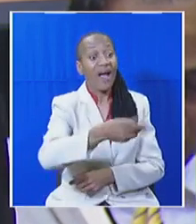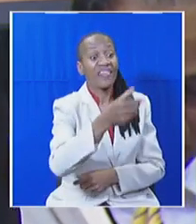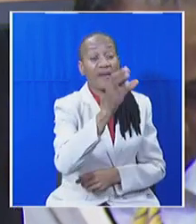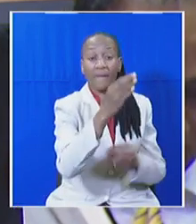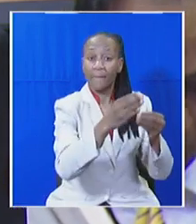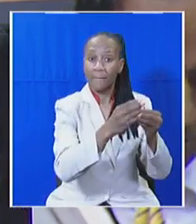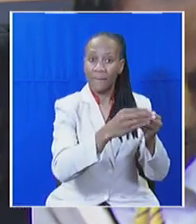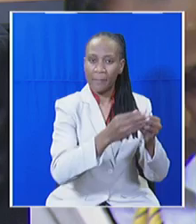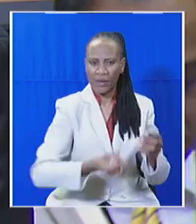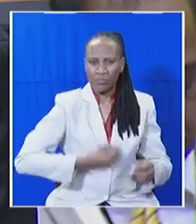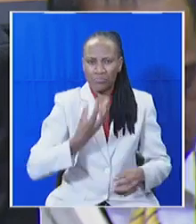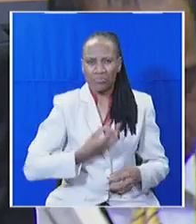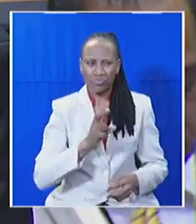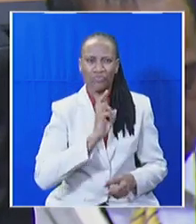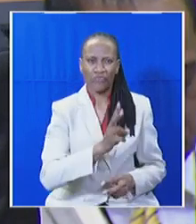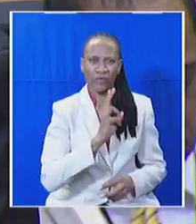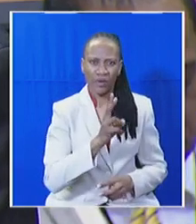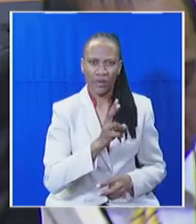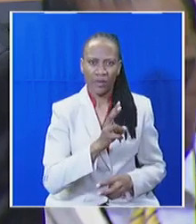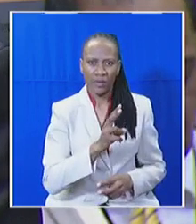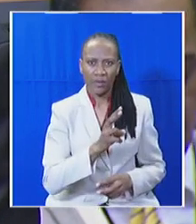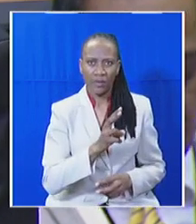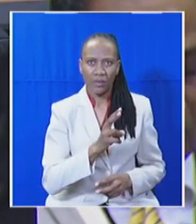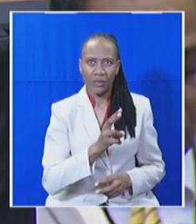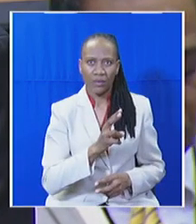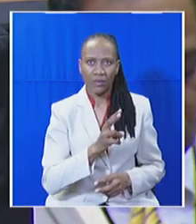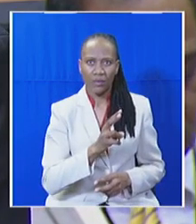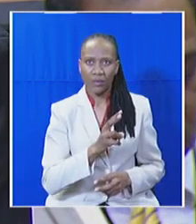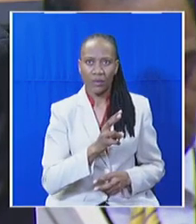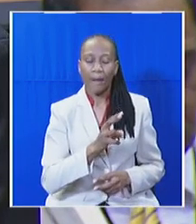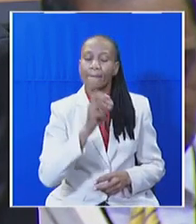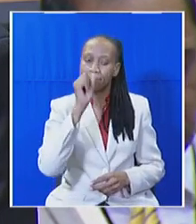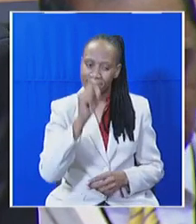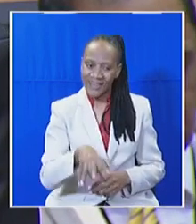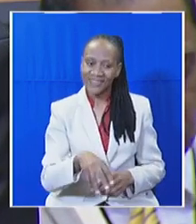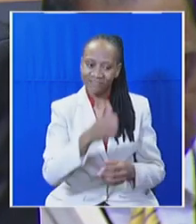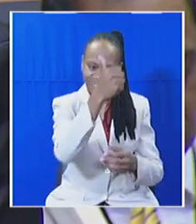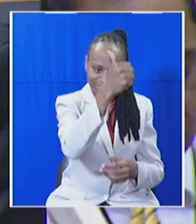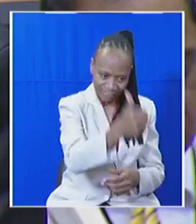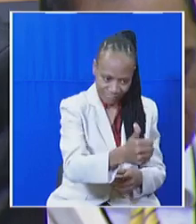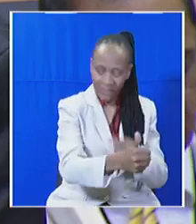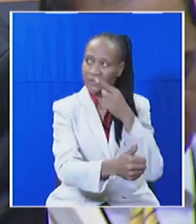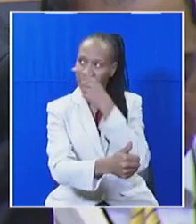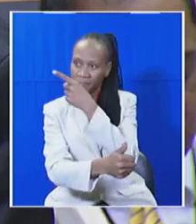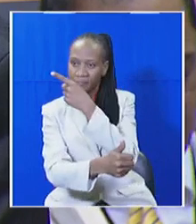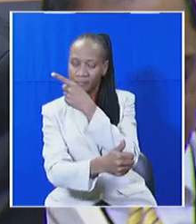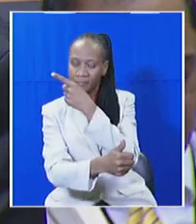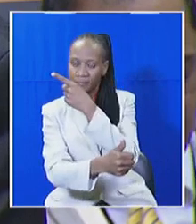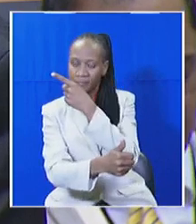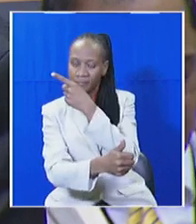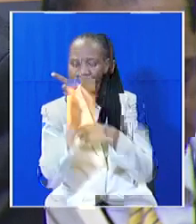or offering to speak shall resume his or her seat, and the presiding officer shall be heard